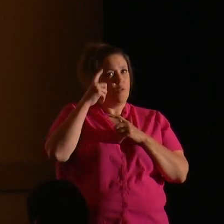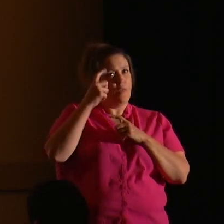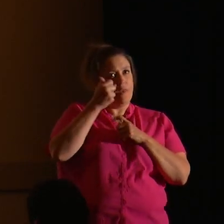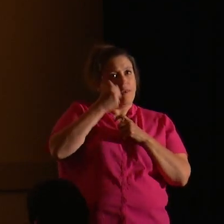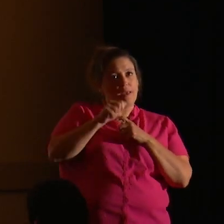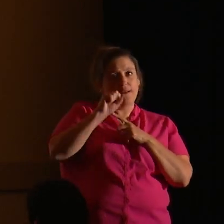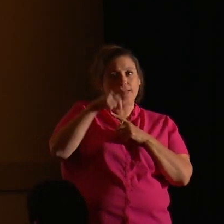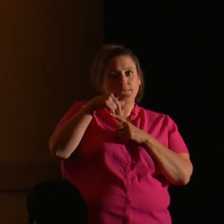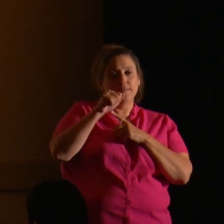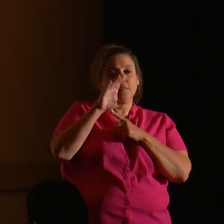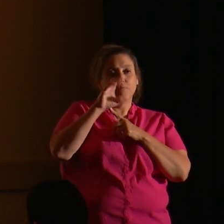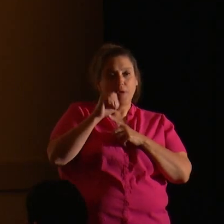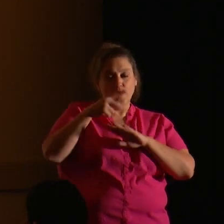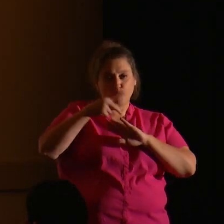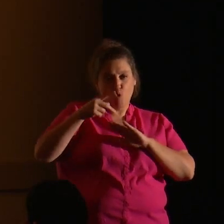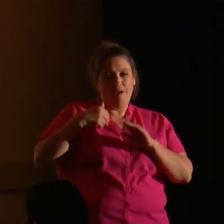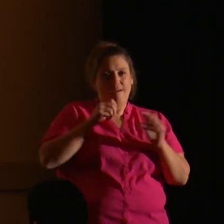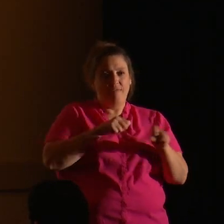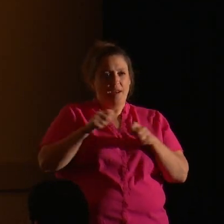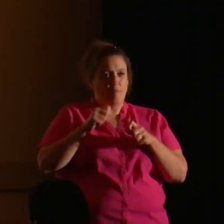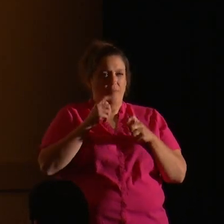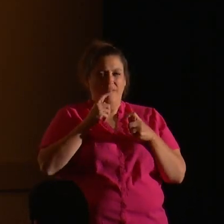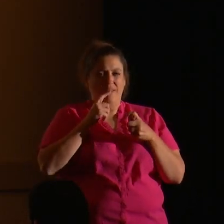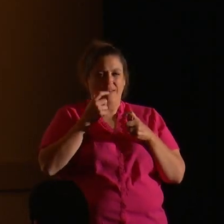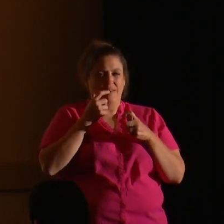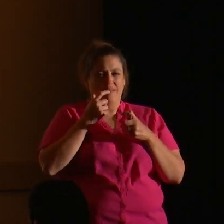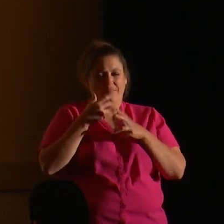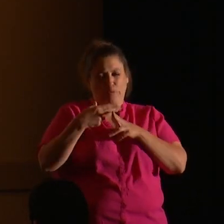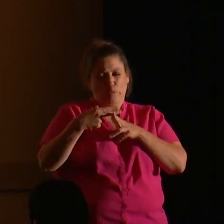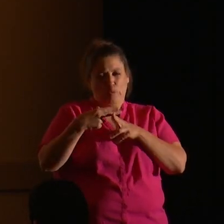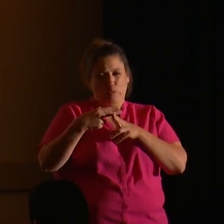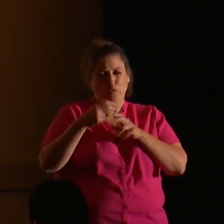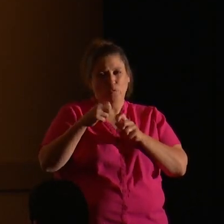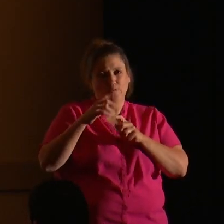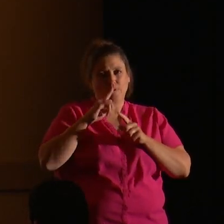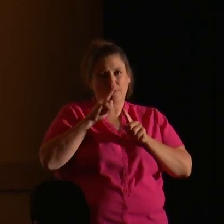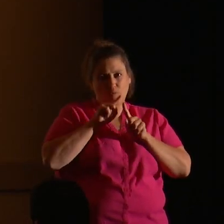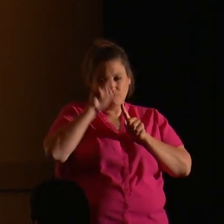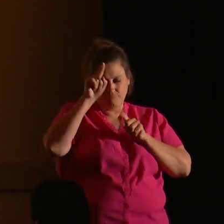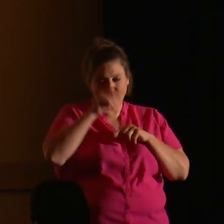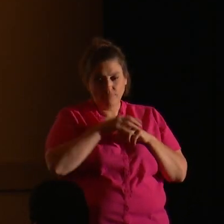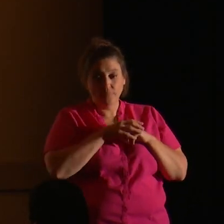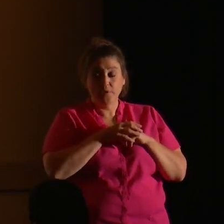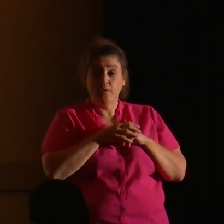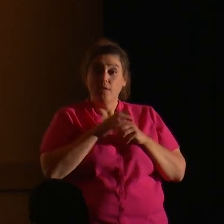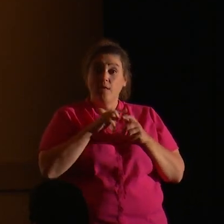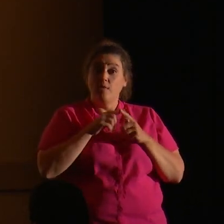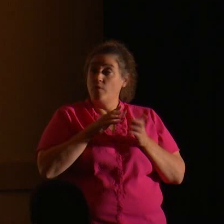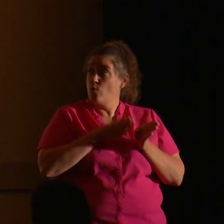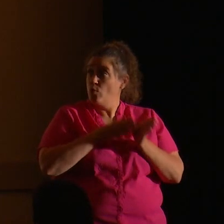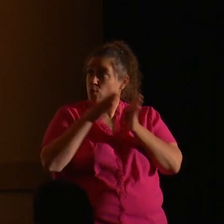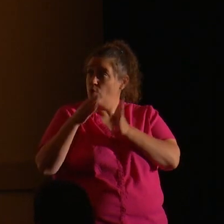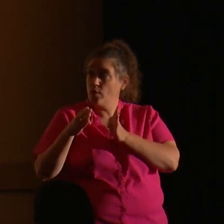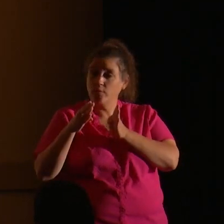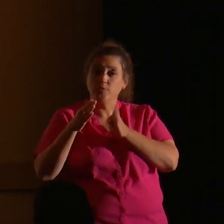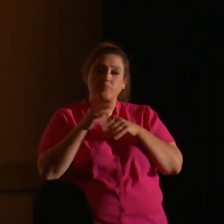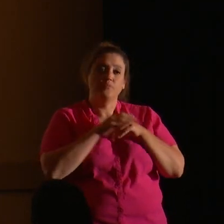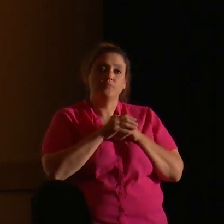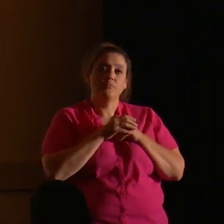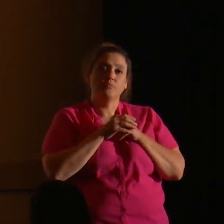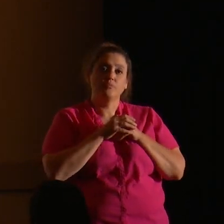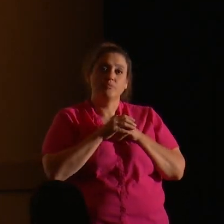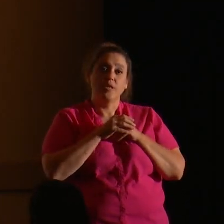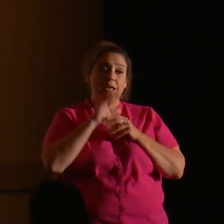has that within its capability in the next few decades. Then we go out to Enceladus, the satellite